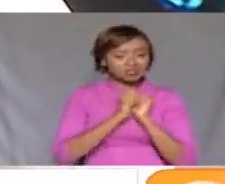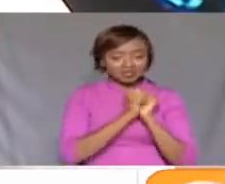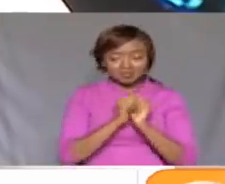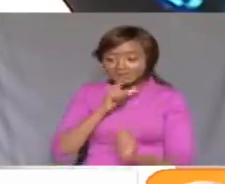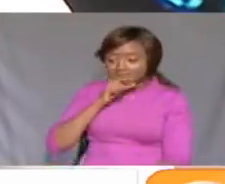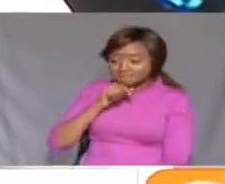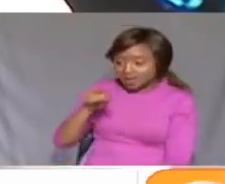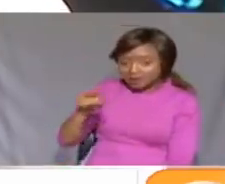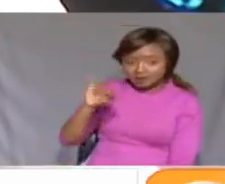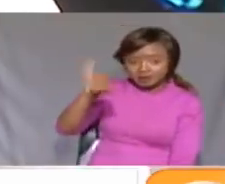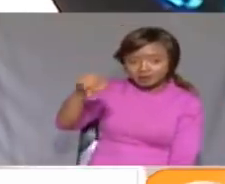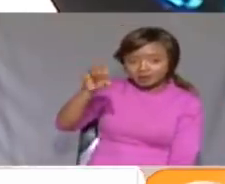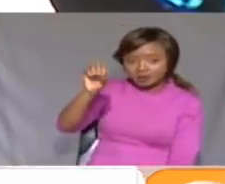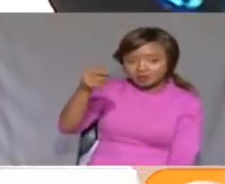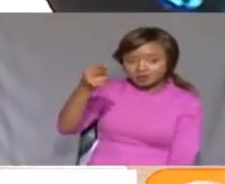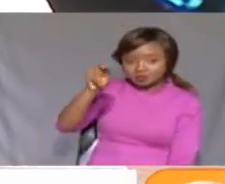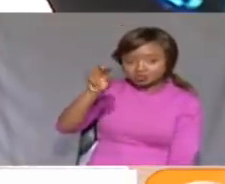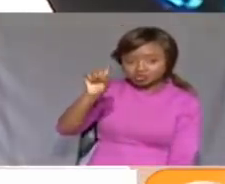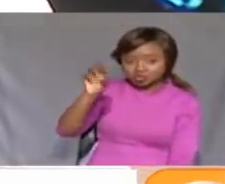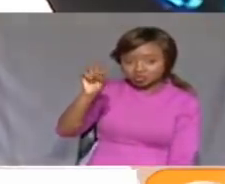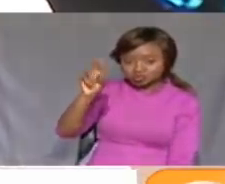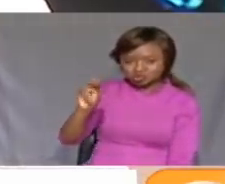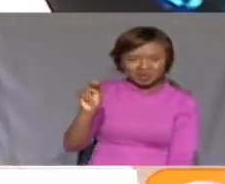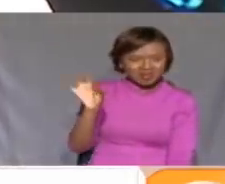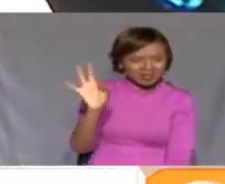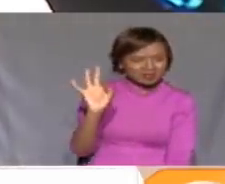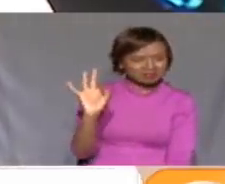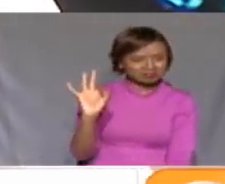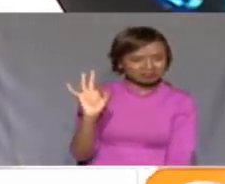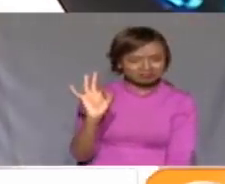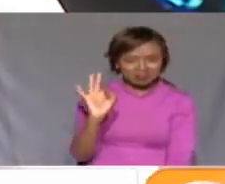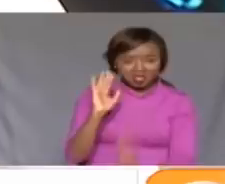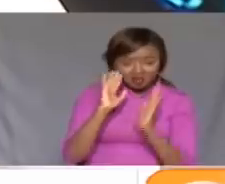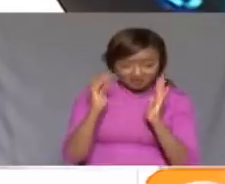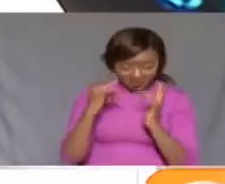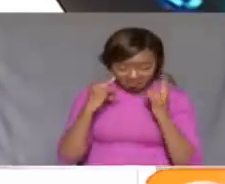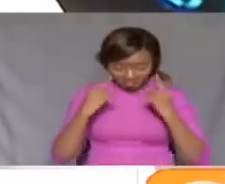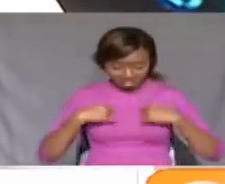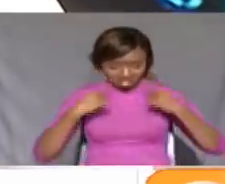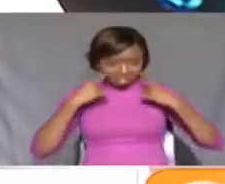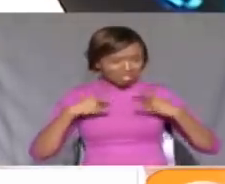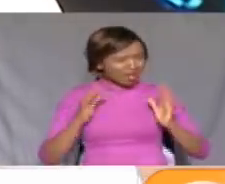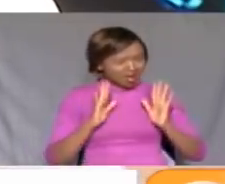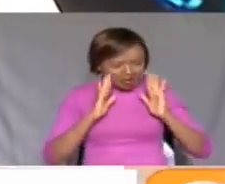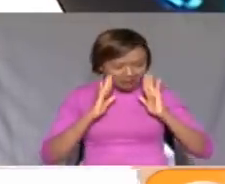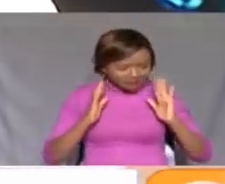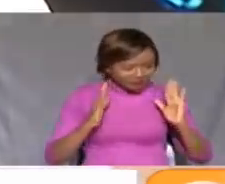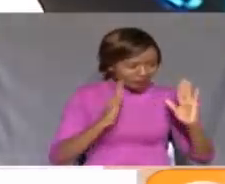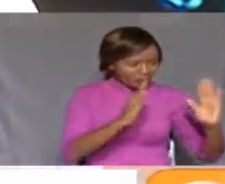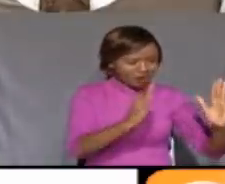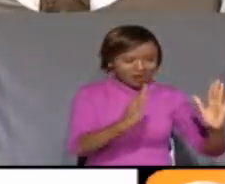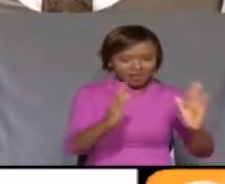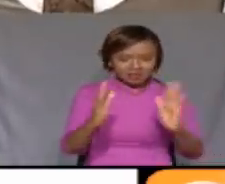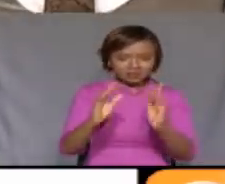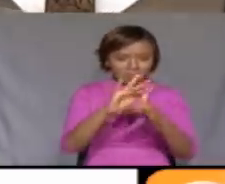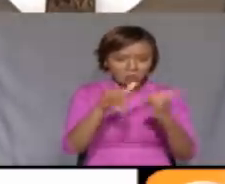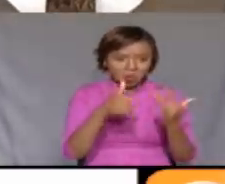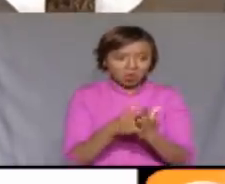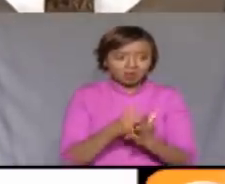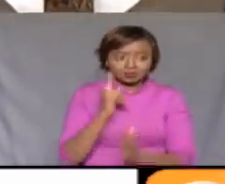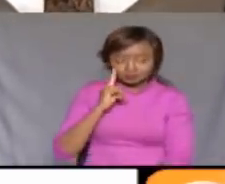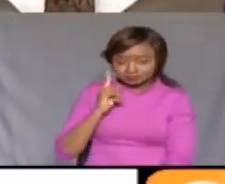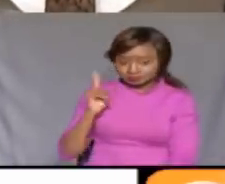Johnson Barasa personified the best of selfless television teamwork. My journey with Johnson